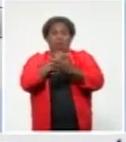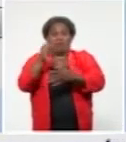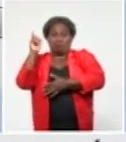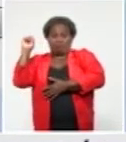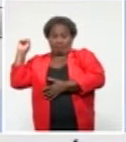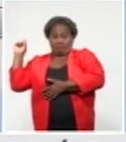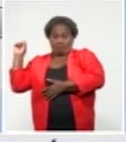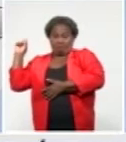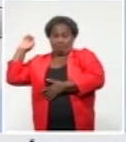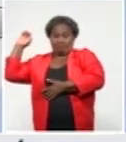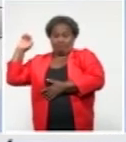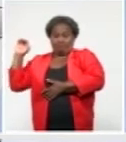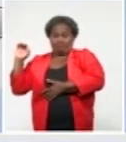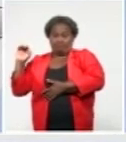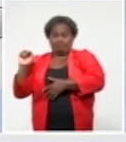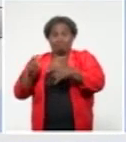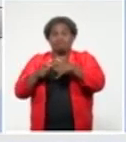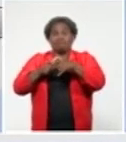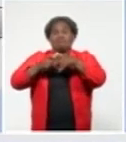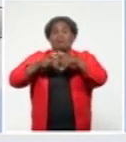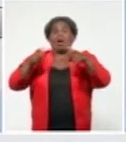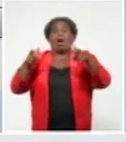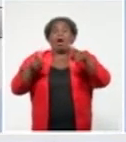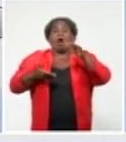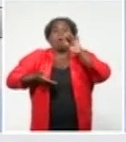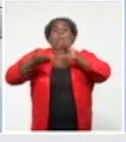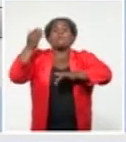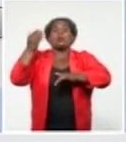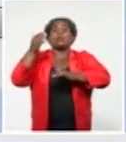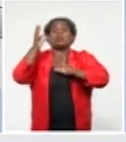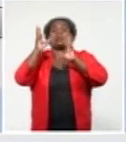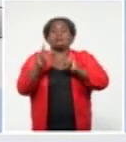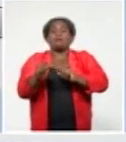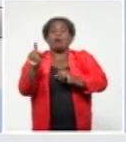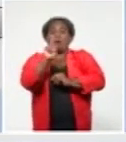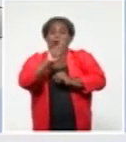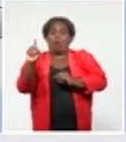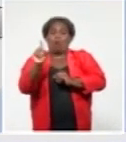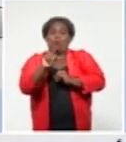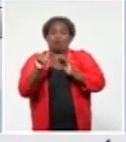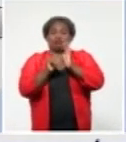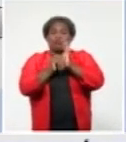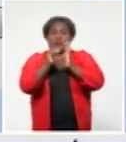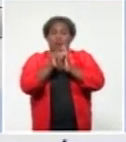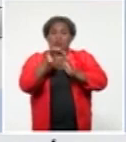108,517 people with the disease only yesterday and accumulates